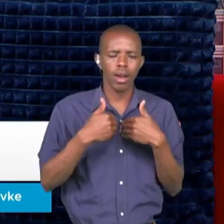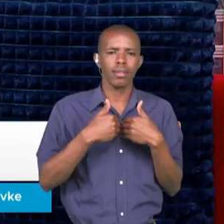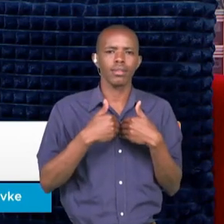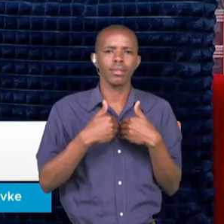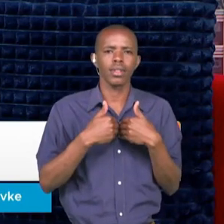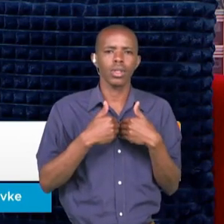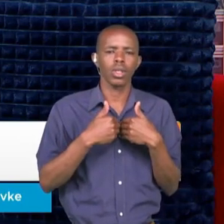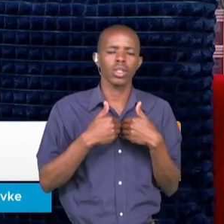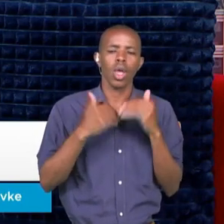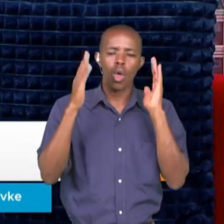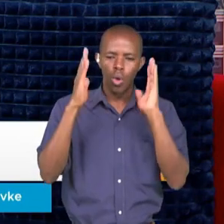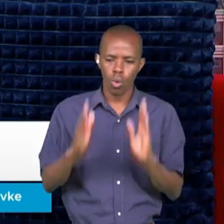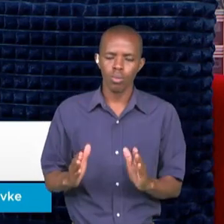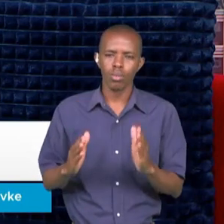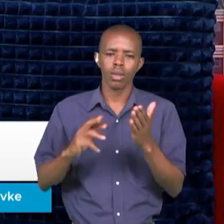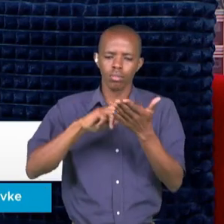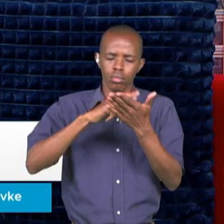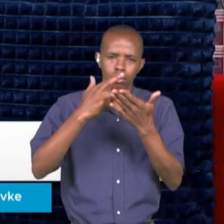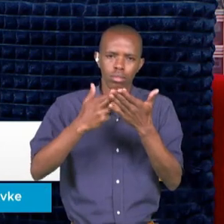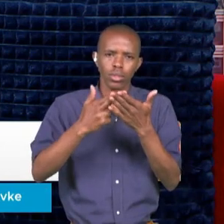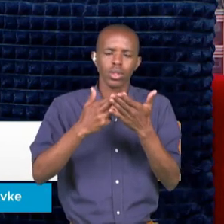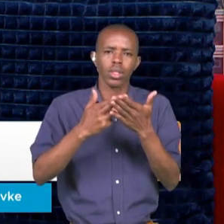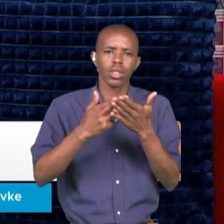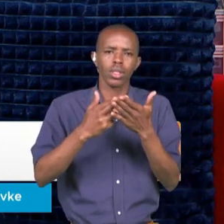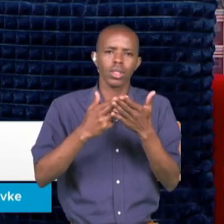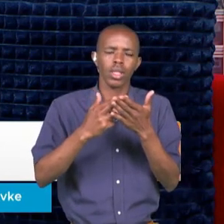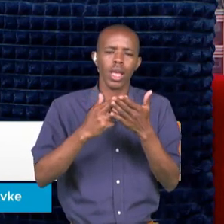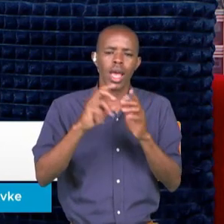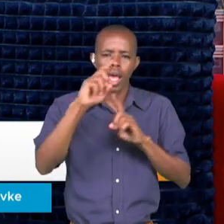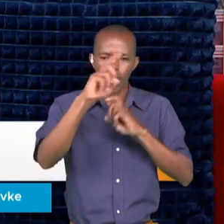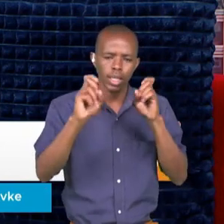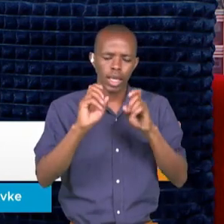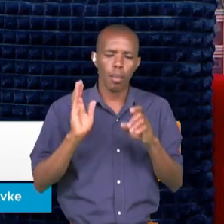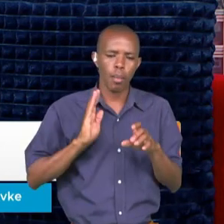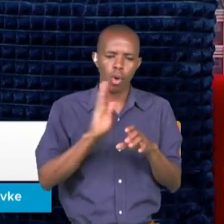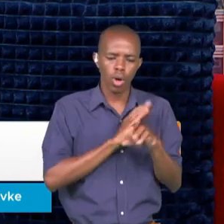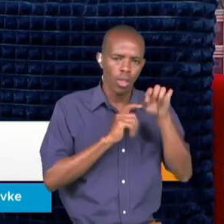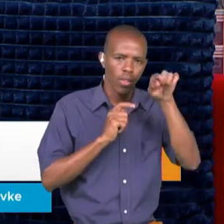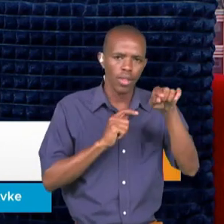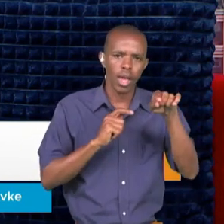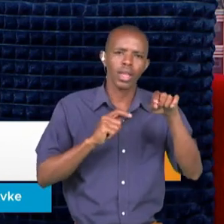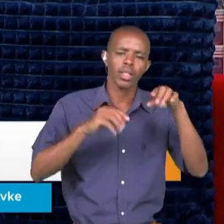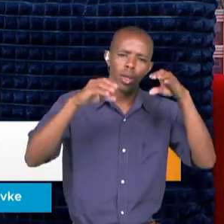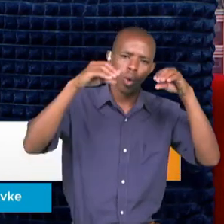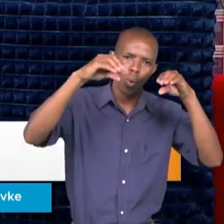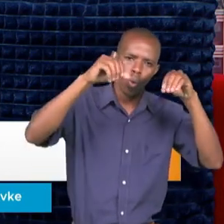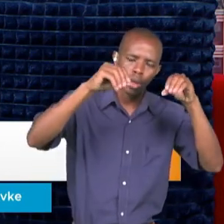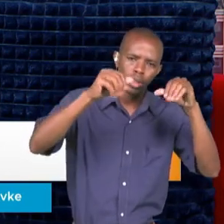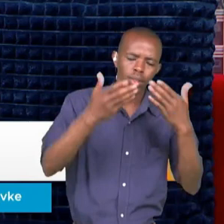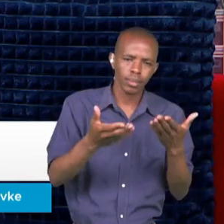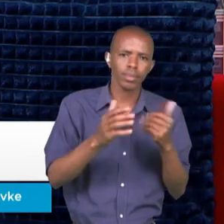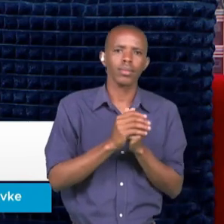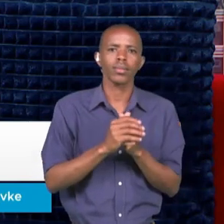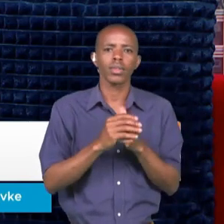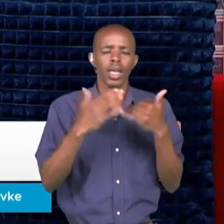in terms of human resources? The exam bodies, are they accredited exam bodies? Yeah, because right now